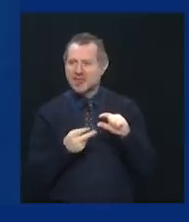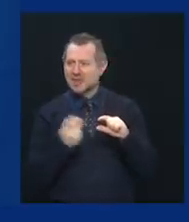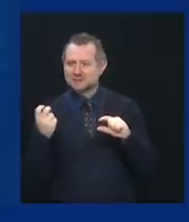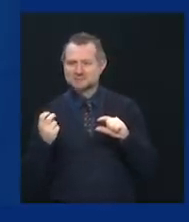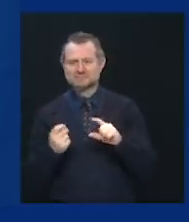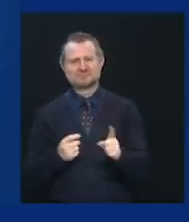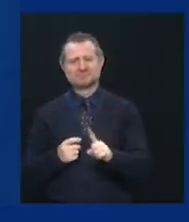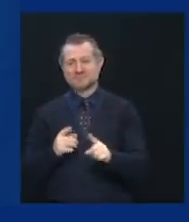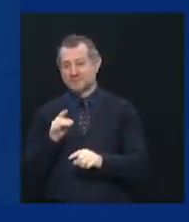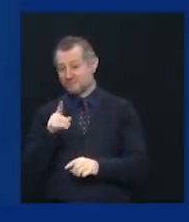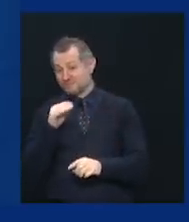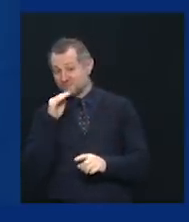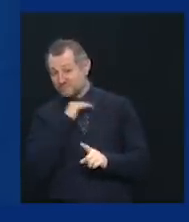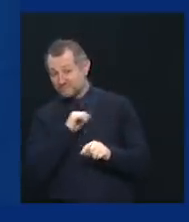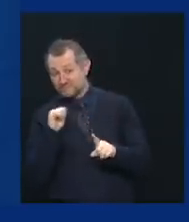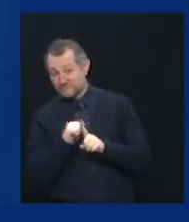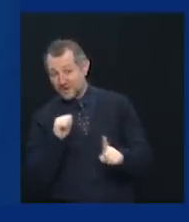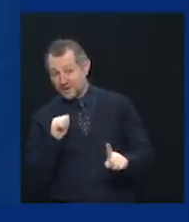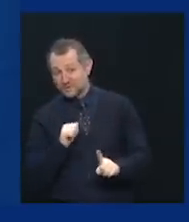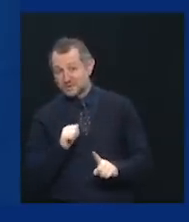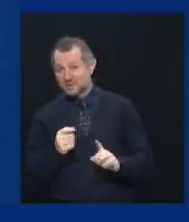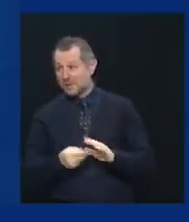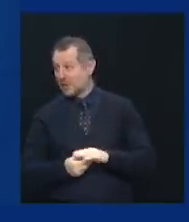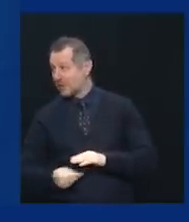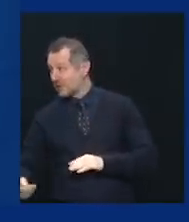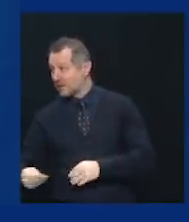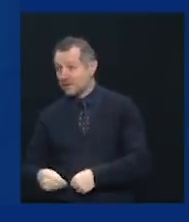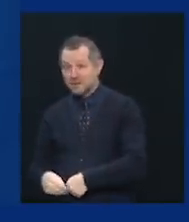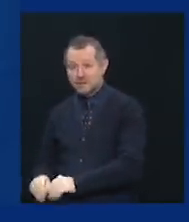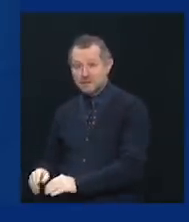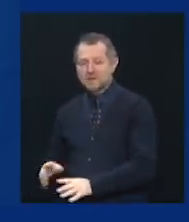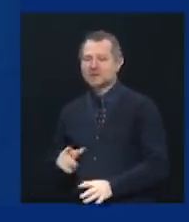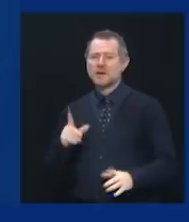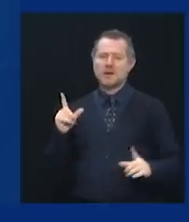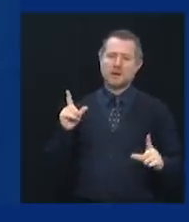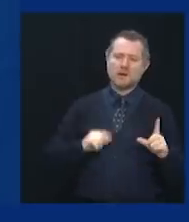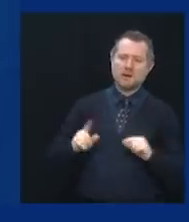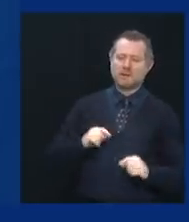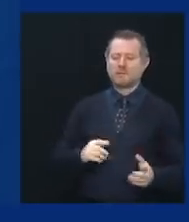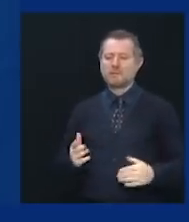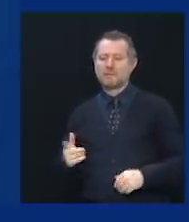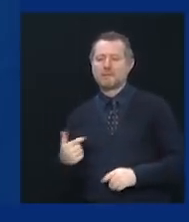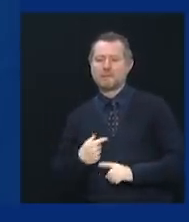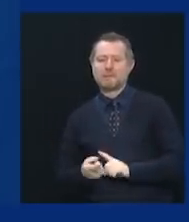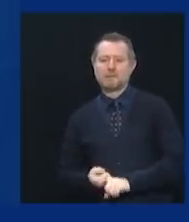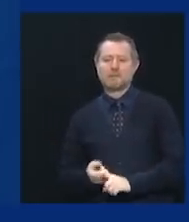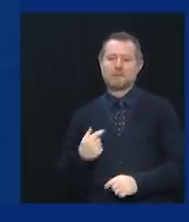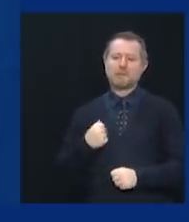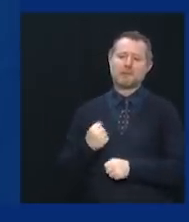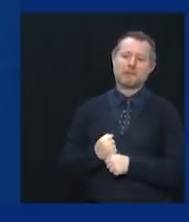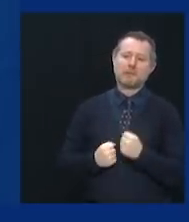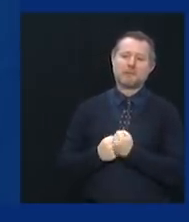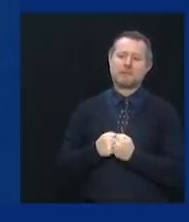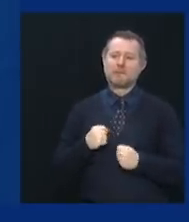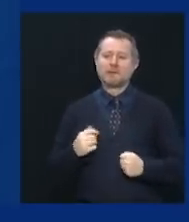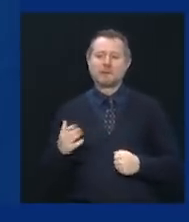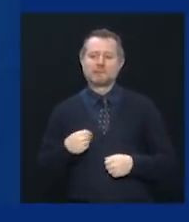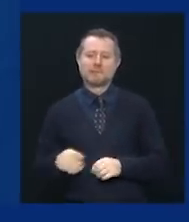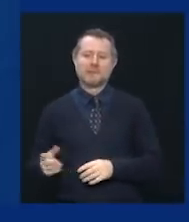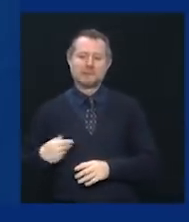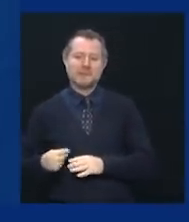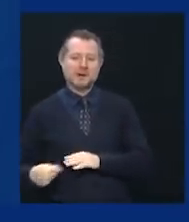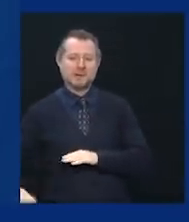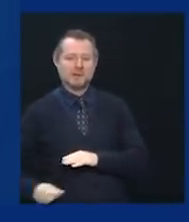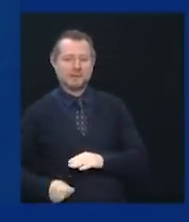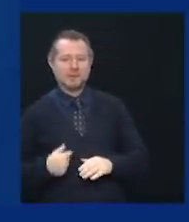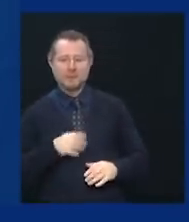in the distribution, you're letting people get ahead of other people or friends or family, or they're selling the vaccine,